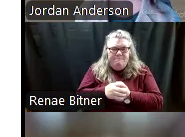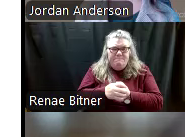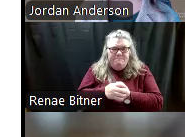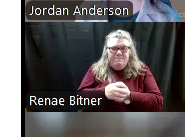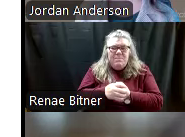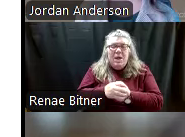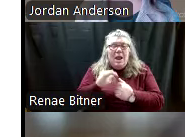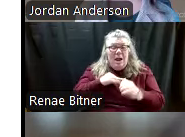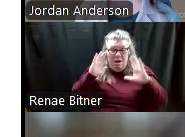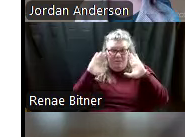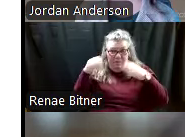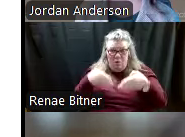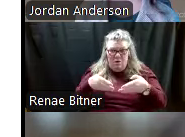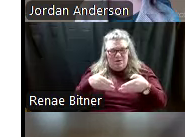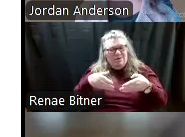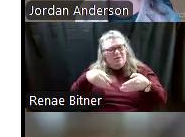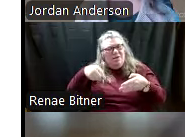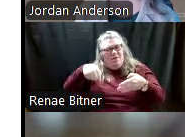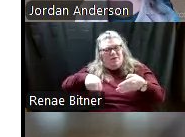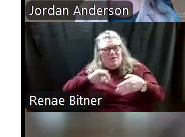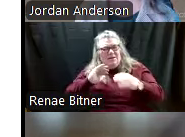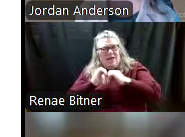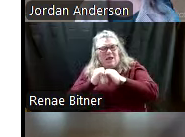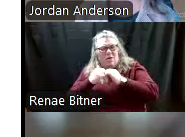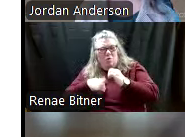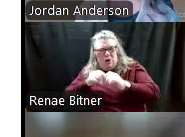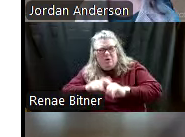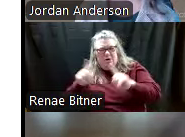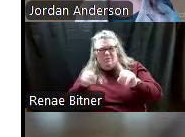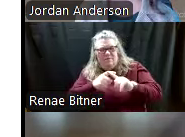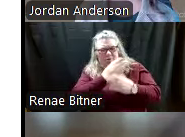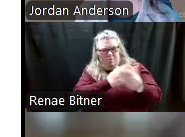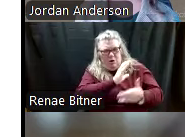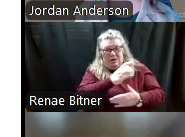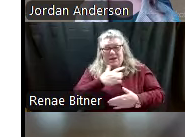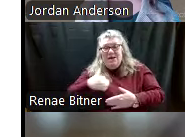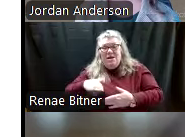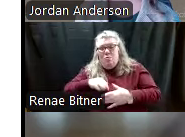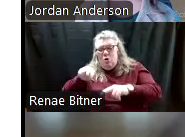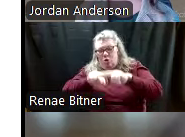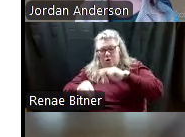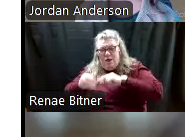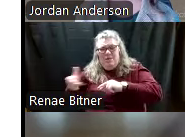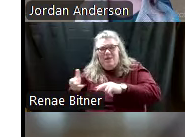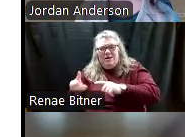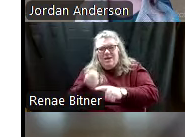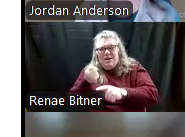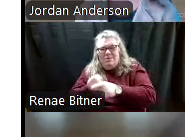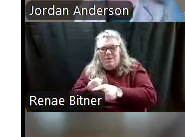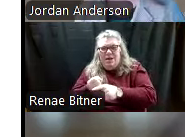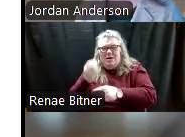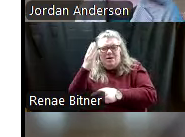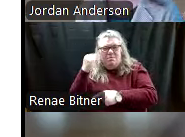Our primary focus, and this is where we differ a little bit from Part C, is we are looking at things that are impacted by the